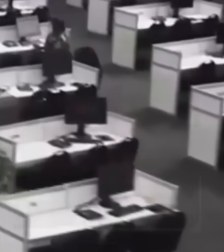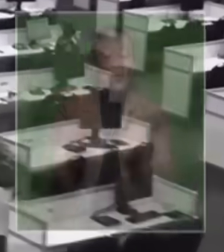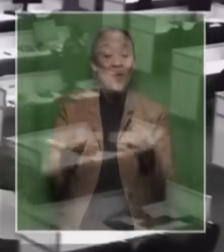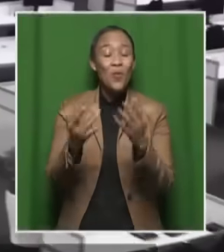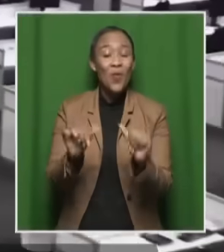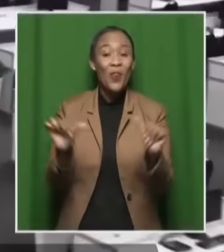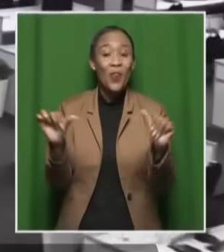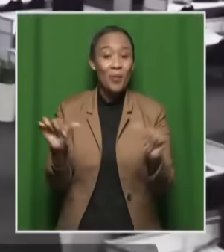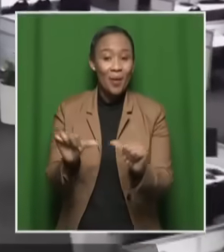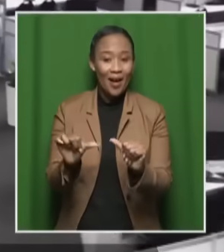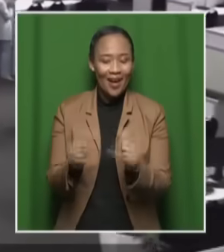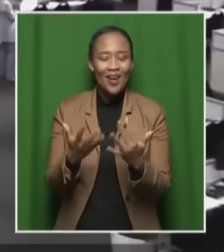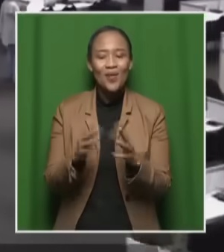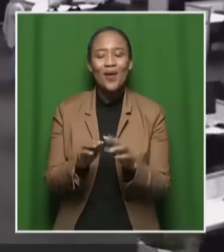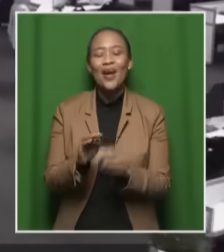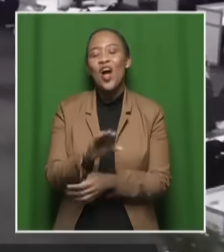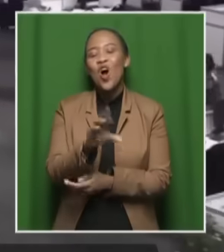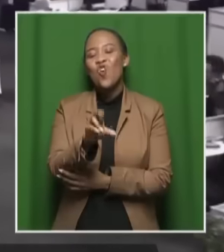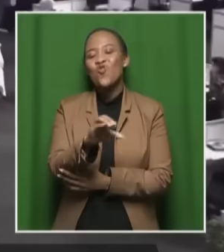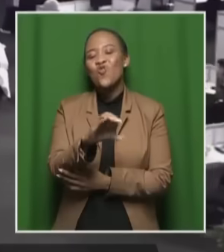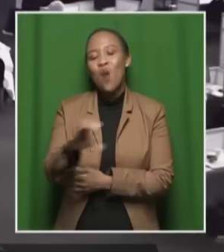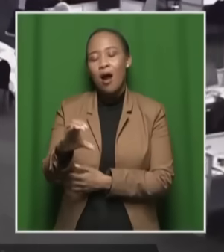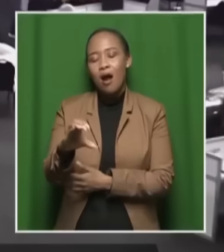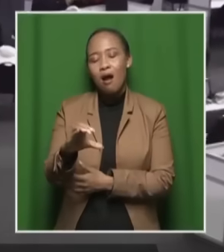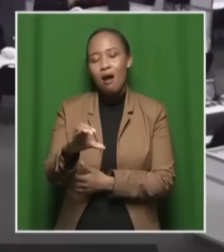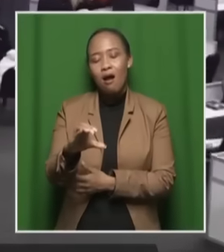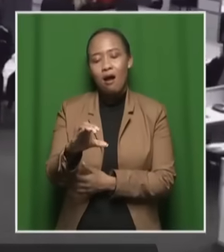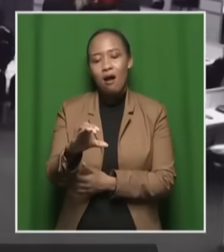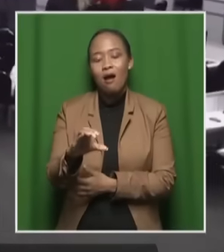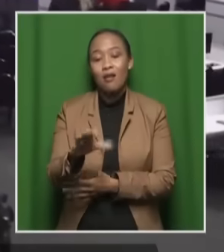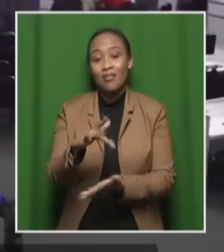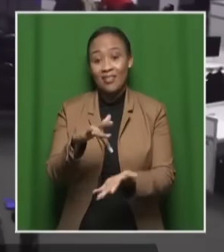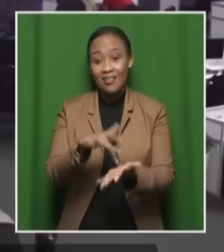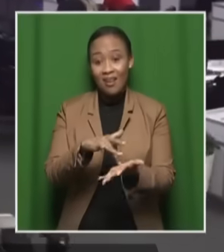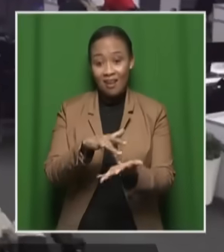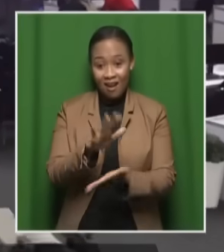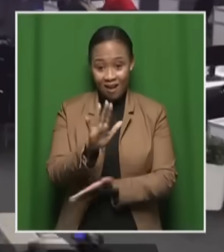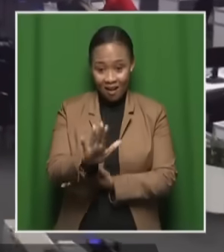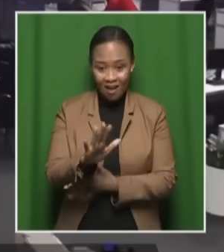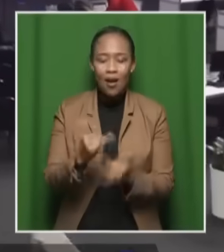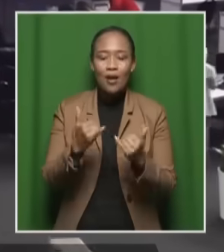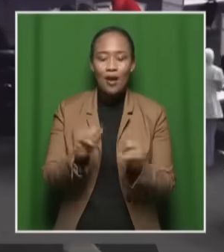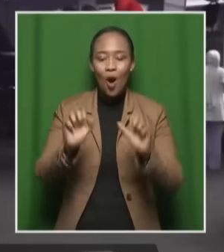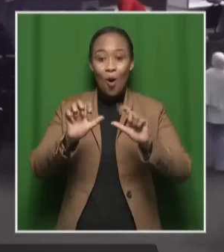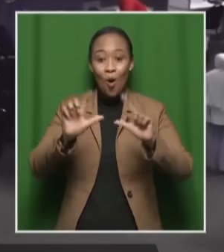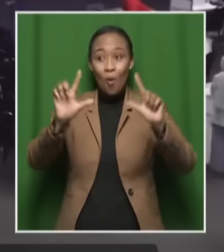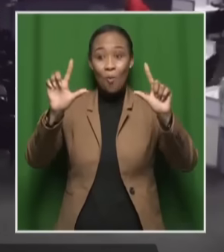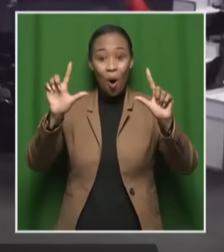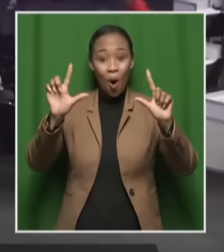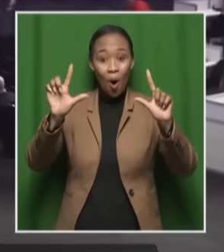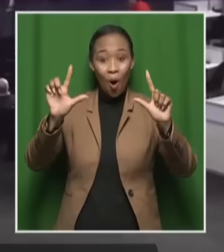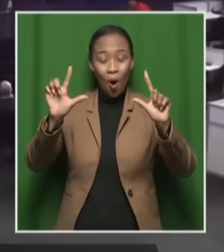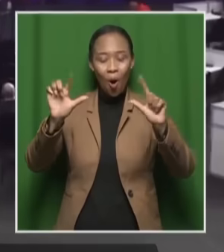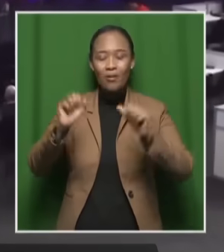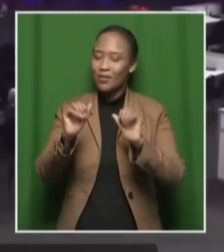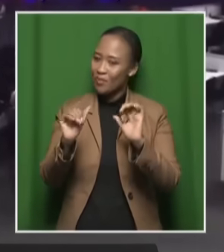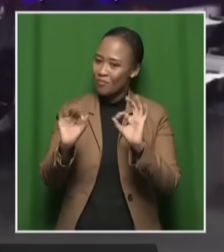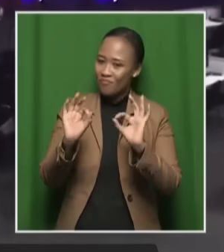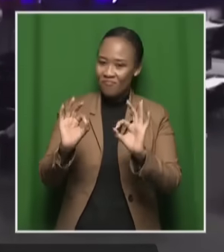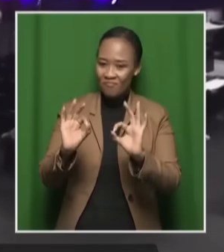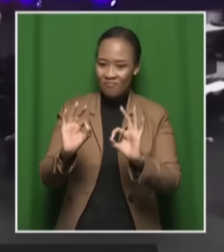welcome back to the National Results Operations Centre. And as you can see, the board behind us is back up and